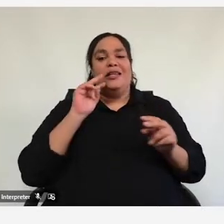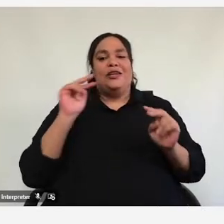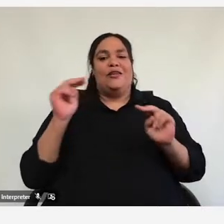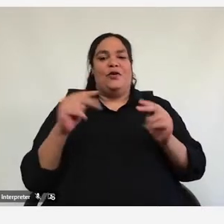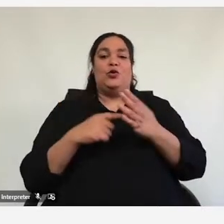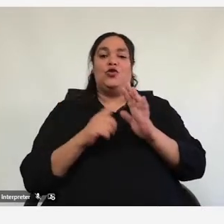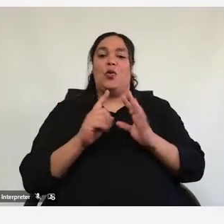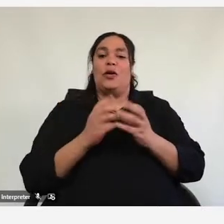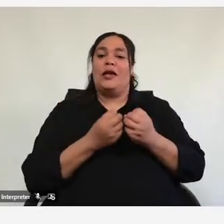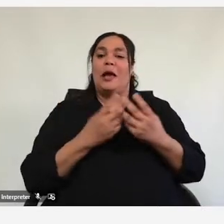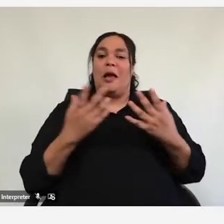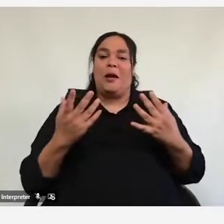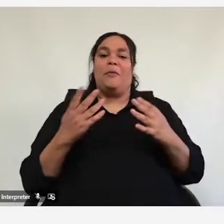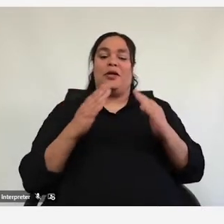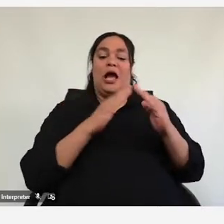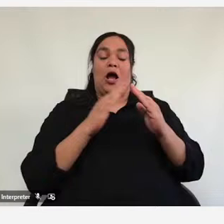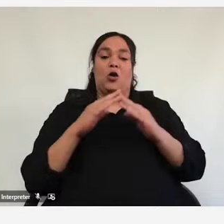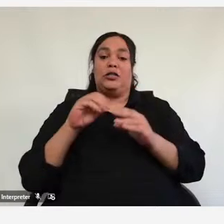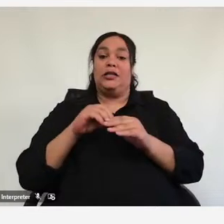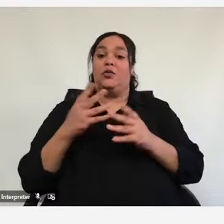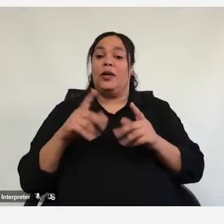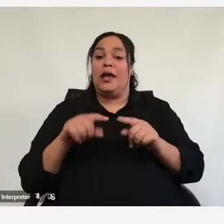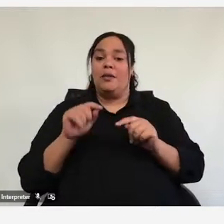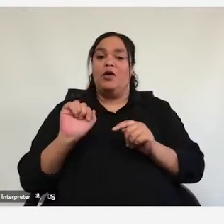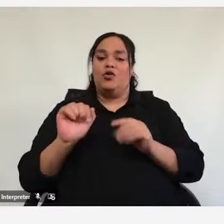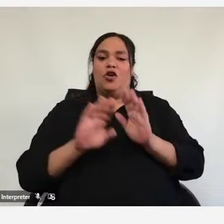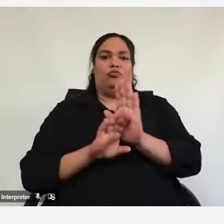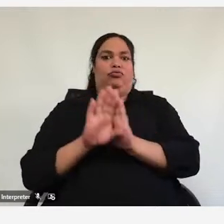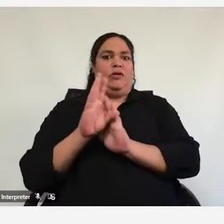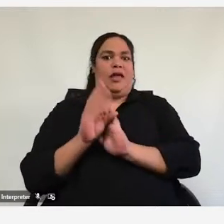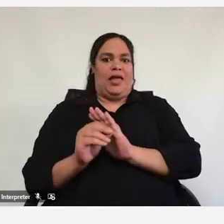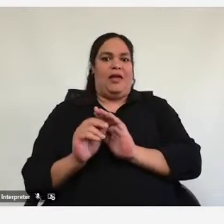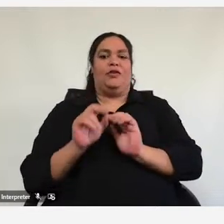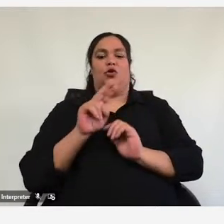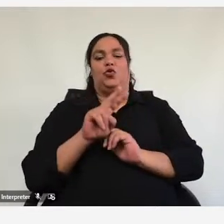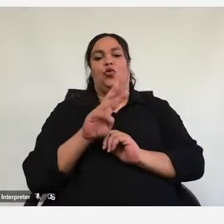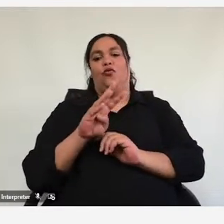indicates the number of indigent households in Cape Town have increased to